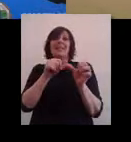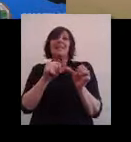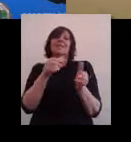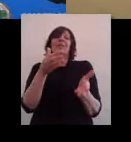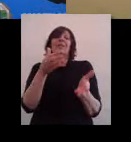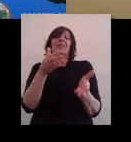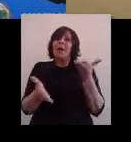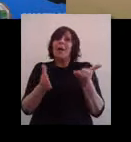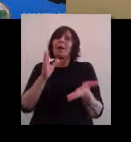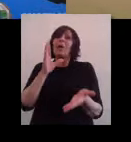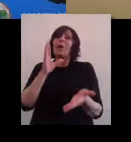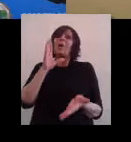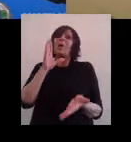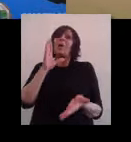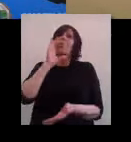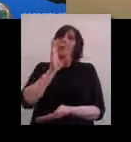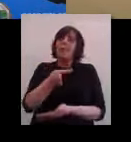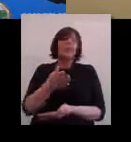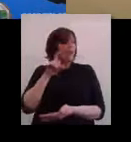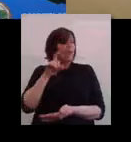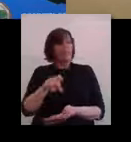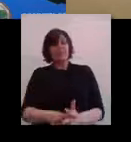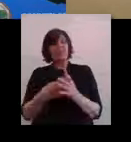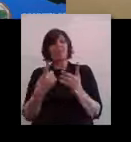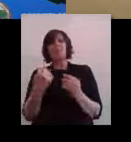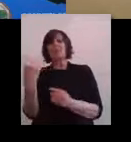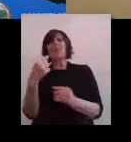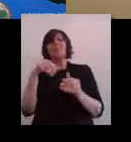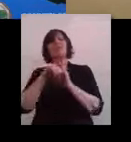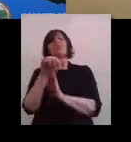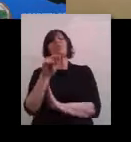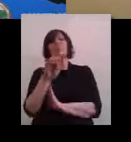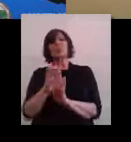have to start taking some action starting in June.